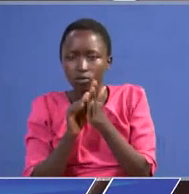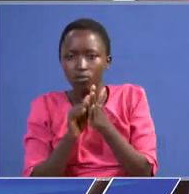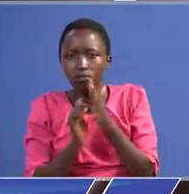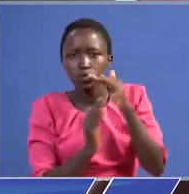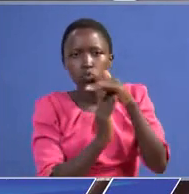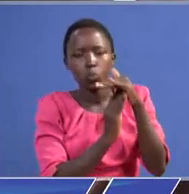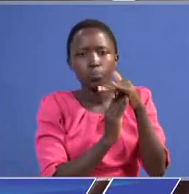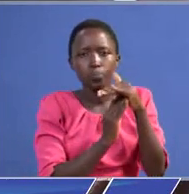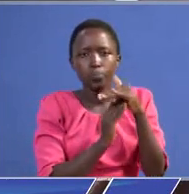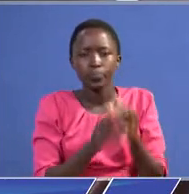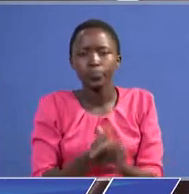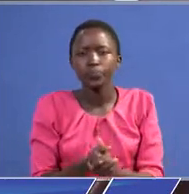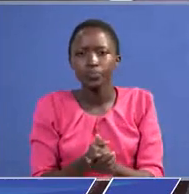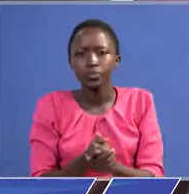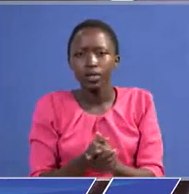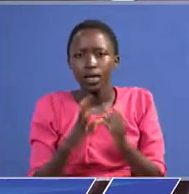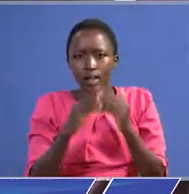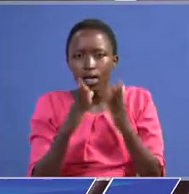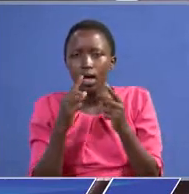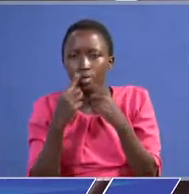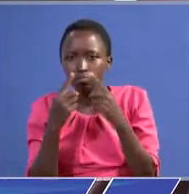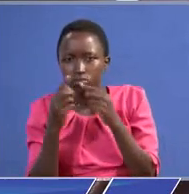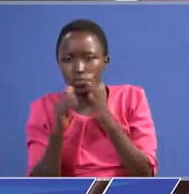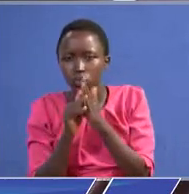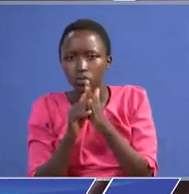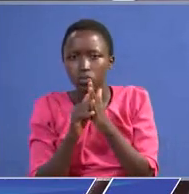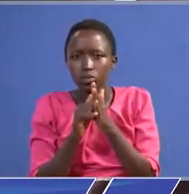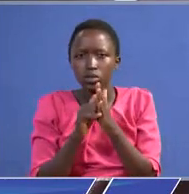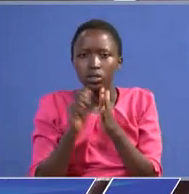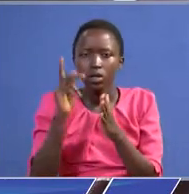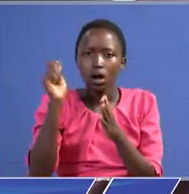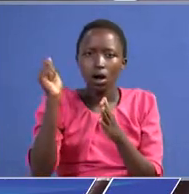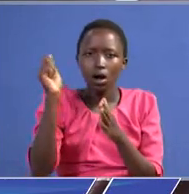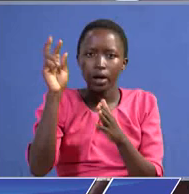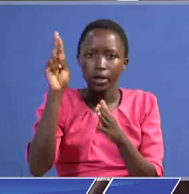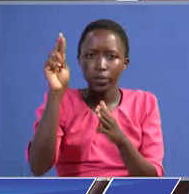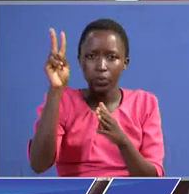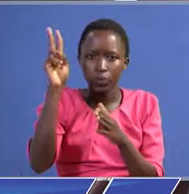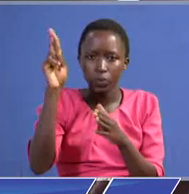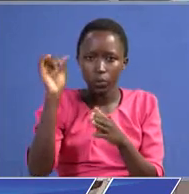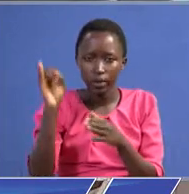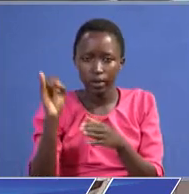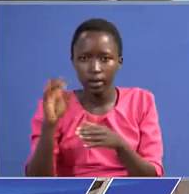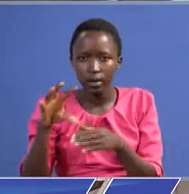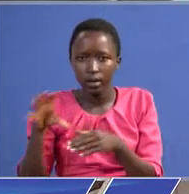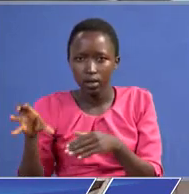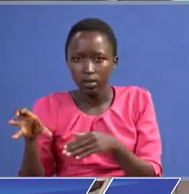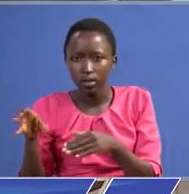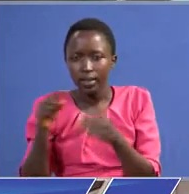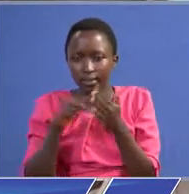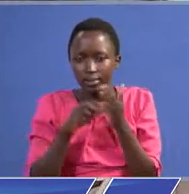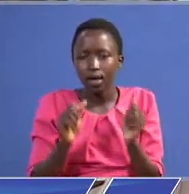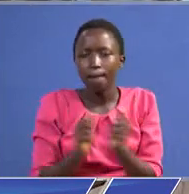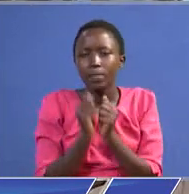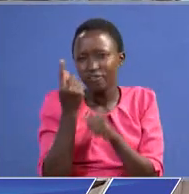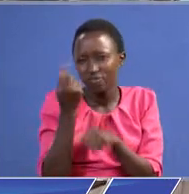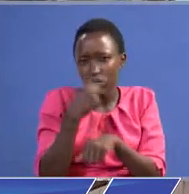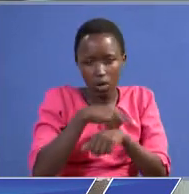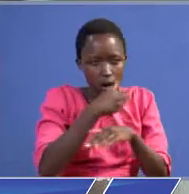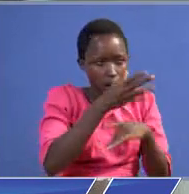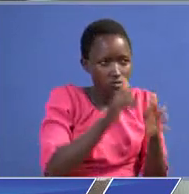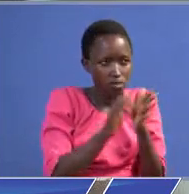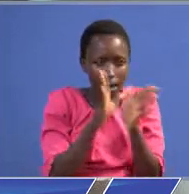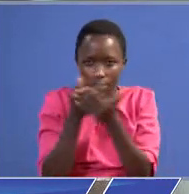its top ranks. The leaders were speaking at St. Martin's Karuri Church in Kiambu County. This comes a few days